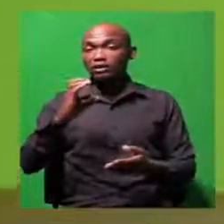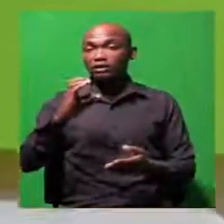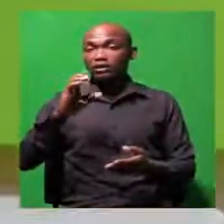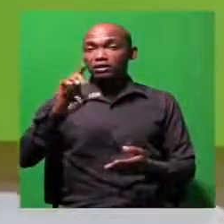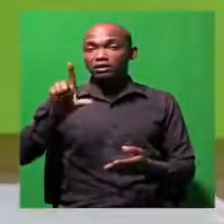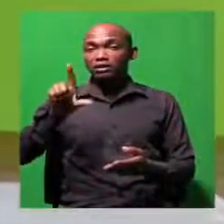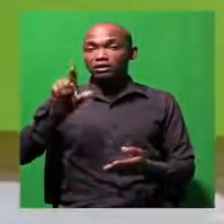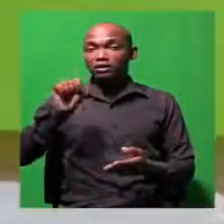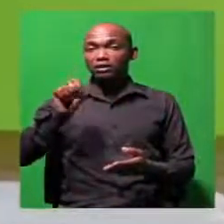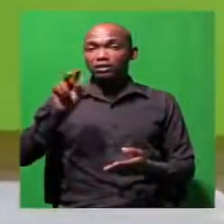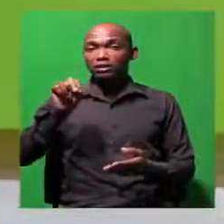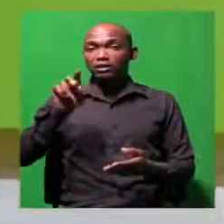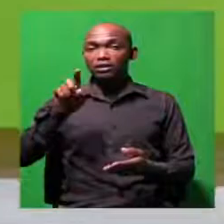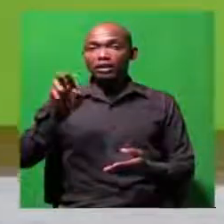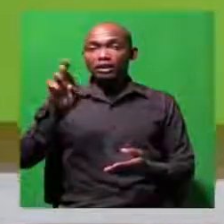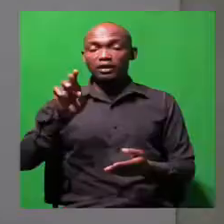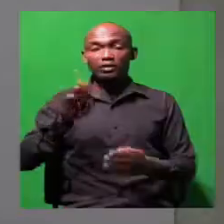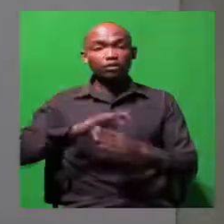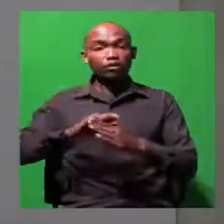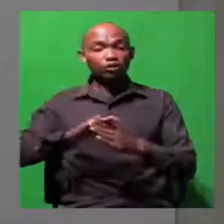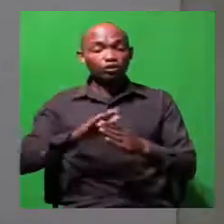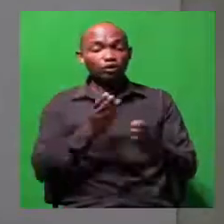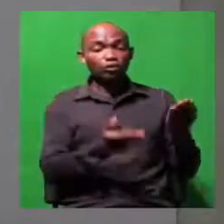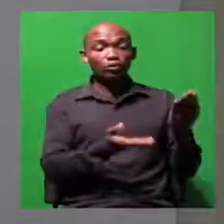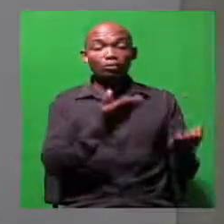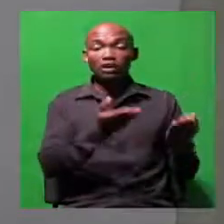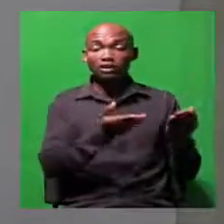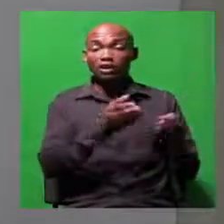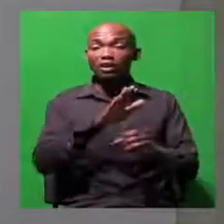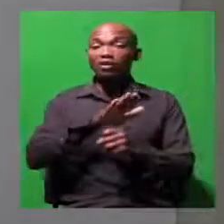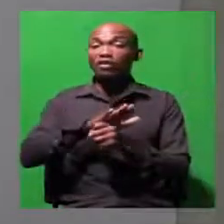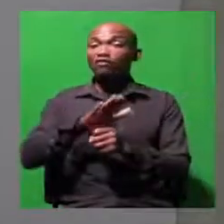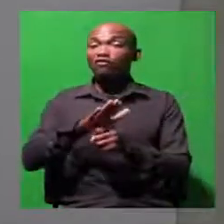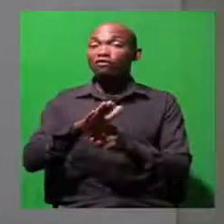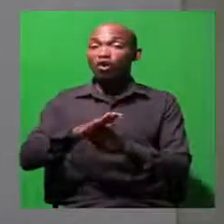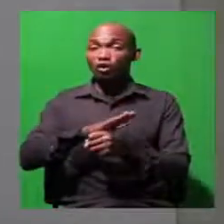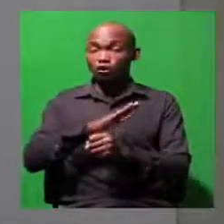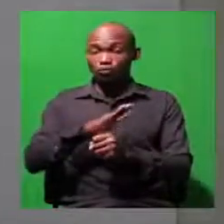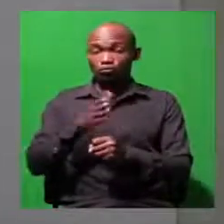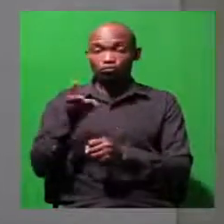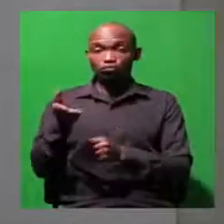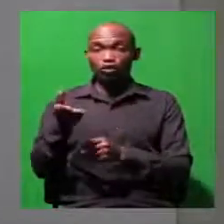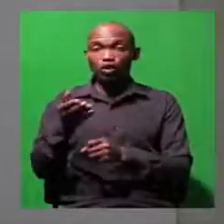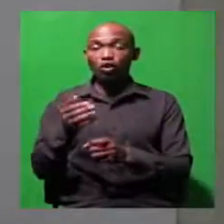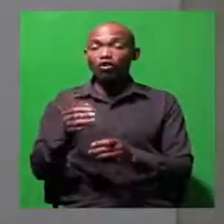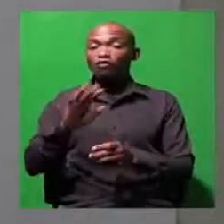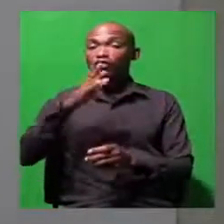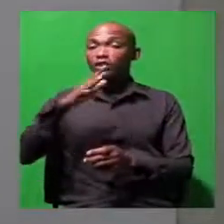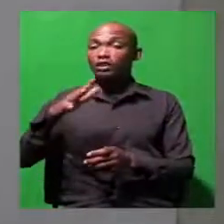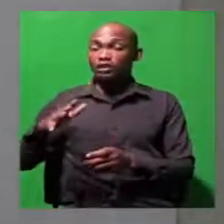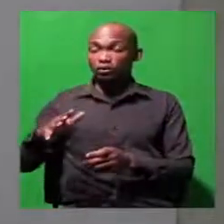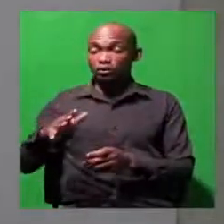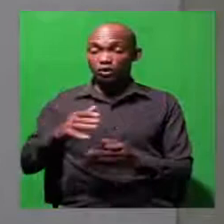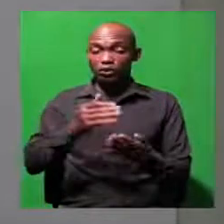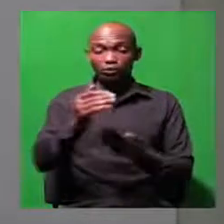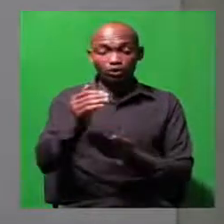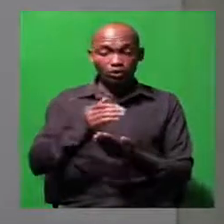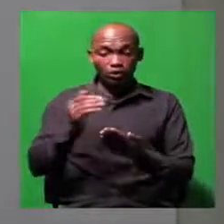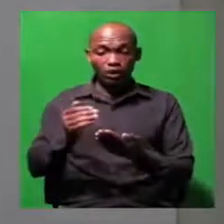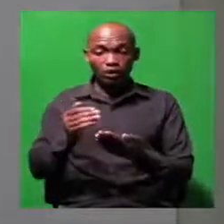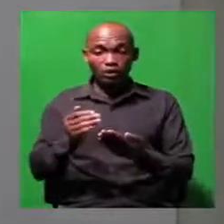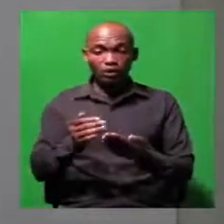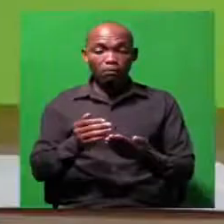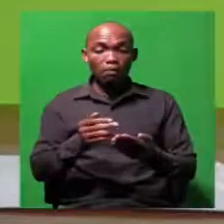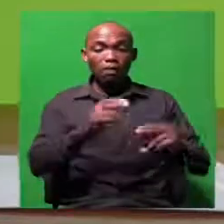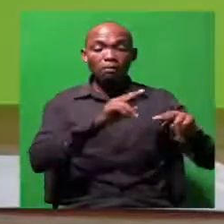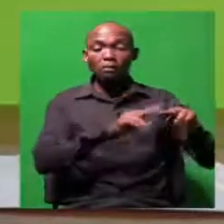one, which is used to measure the volume of the liquid. Inside the beaker, we have some liquid that